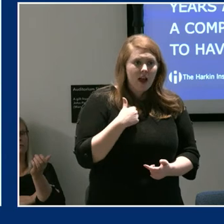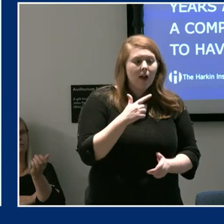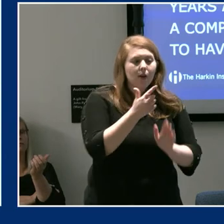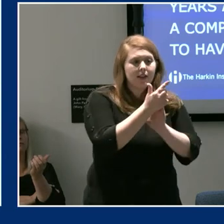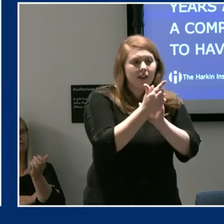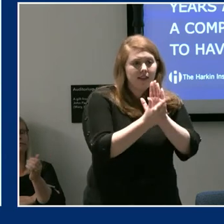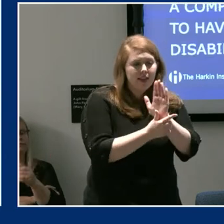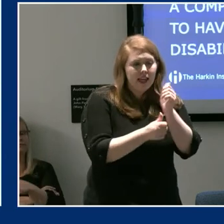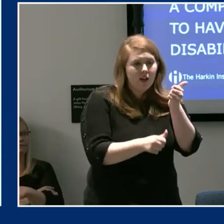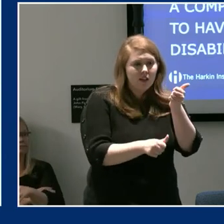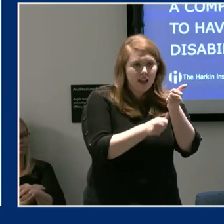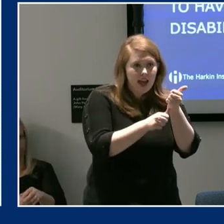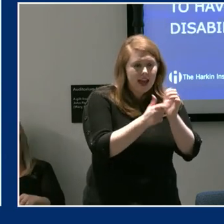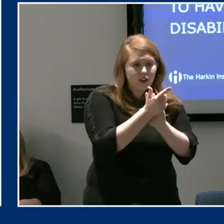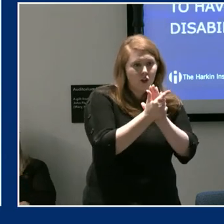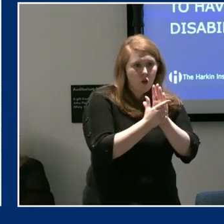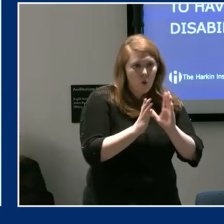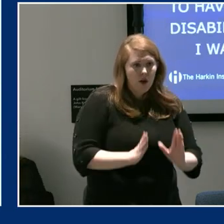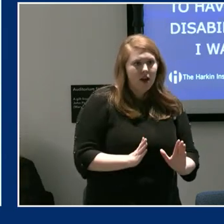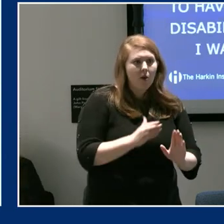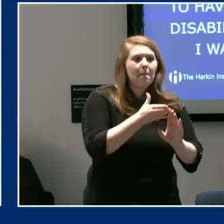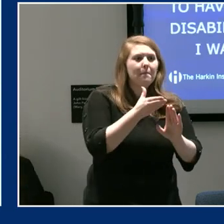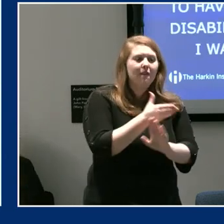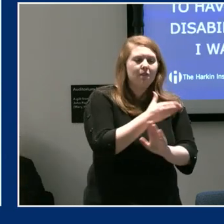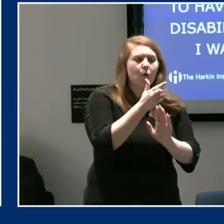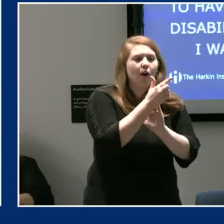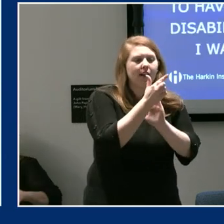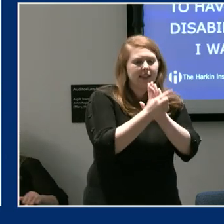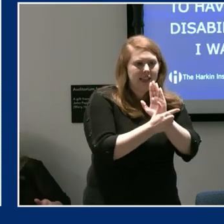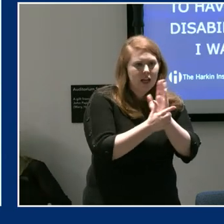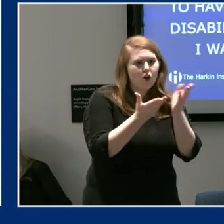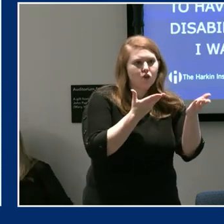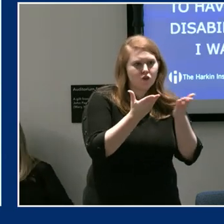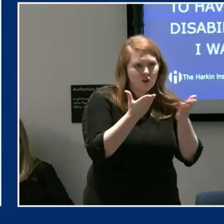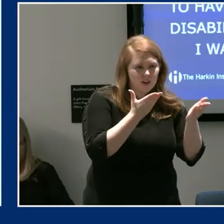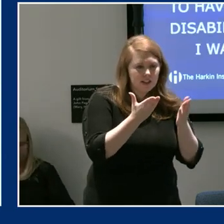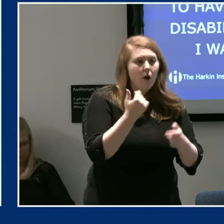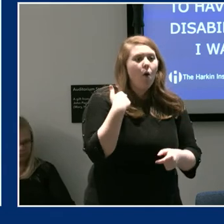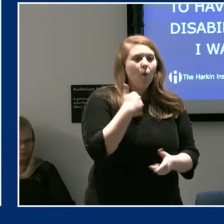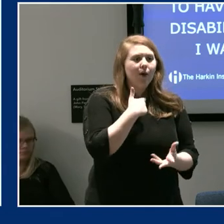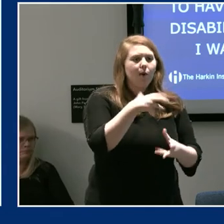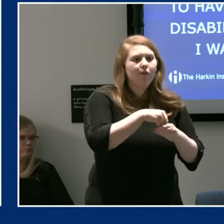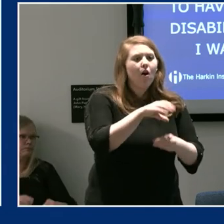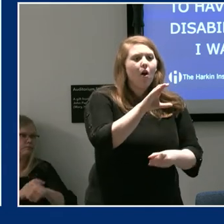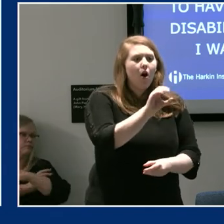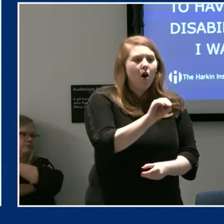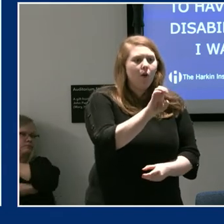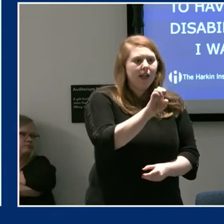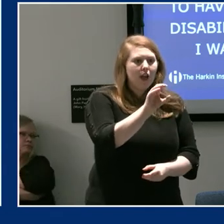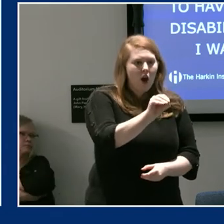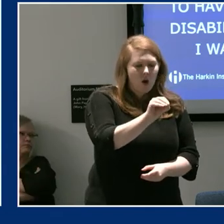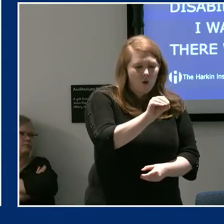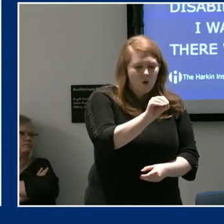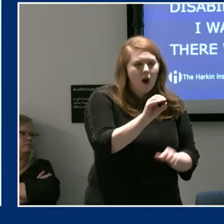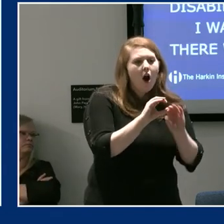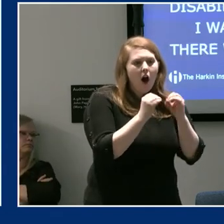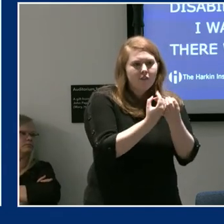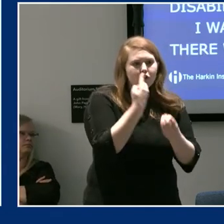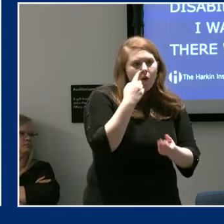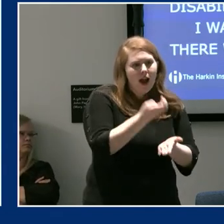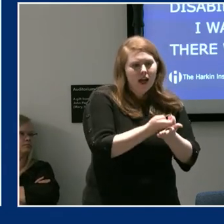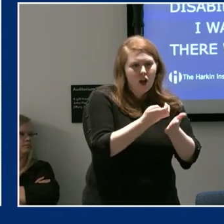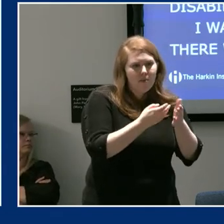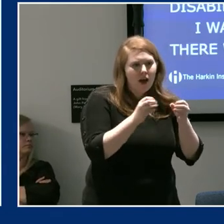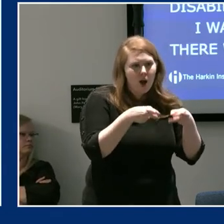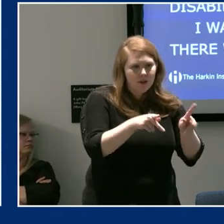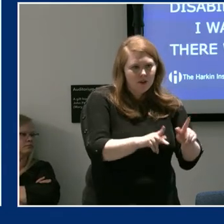lawyer. It was before there was Legal Services Corporation. We were part of the OEO, Office of Economic Opportunity. And there